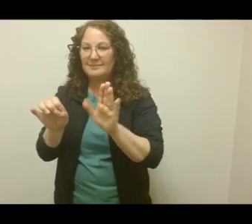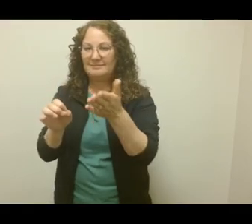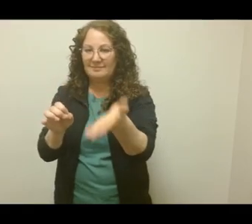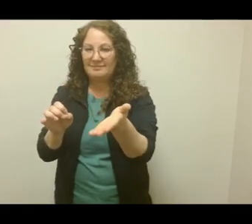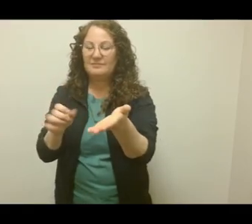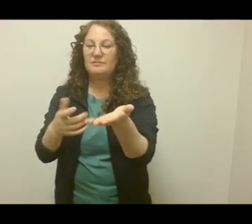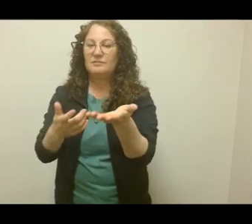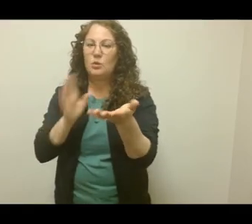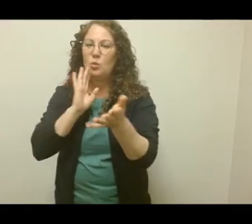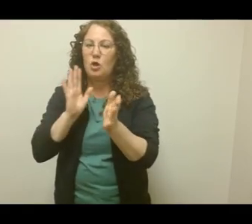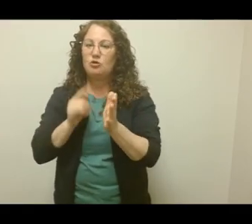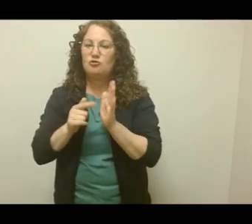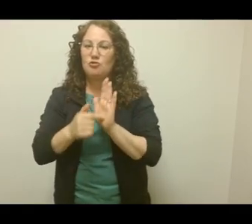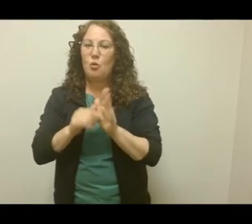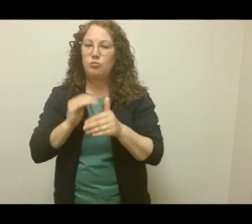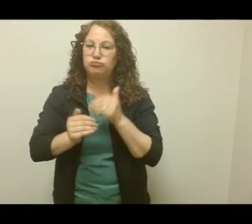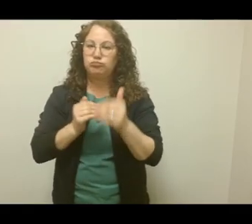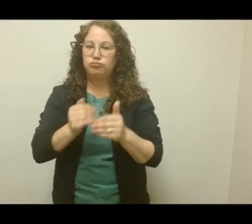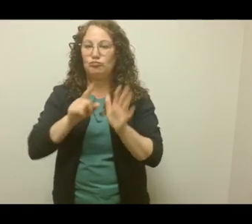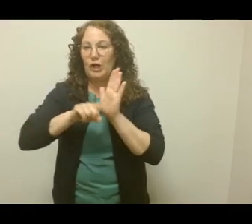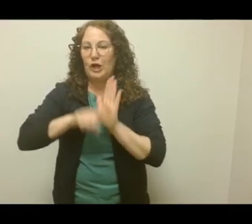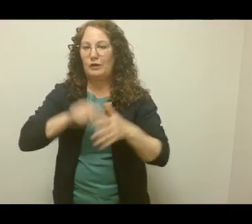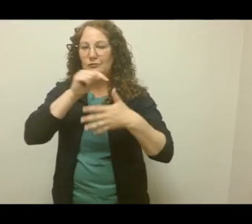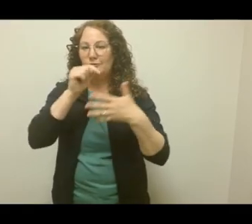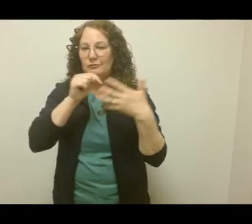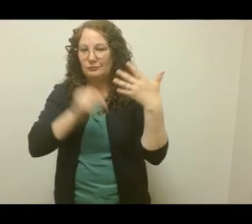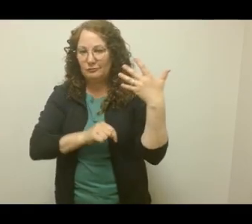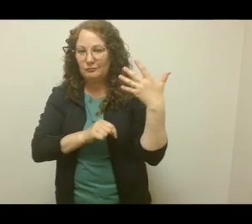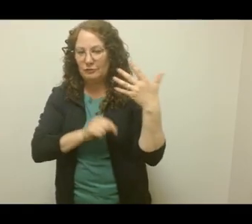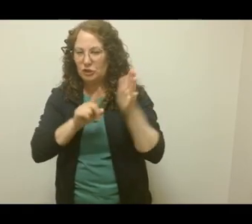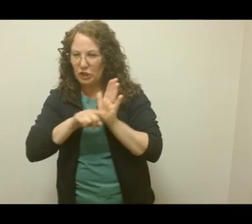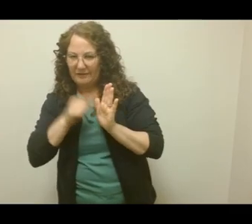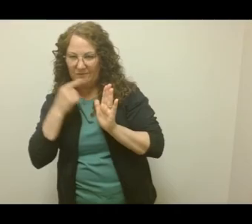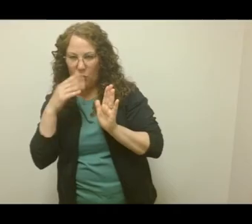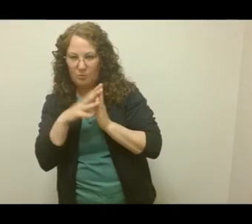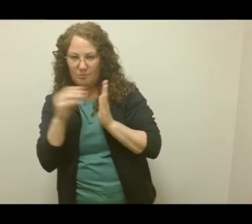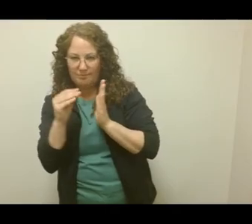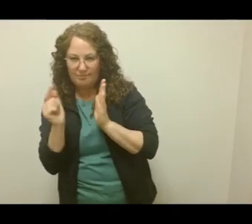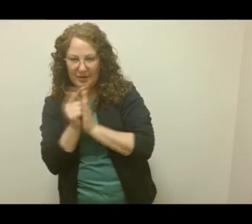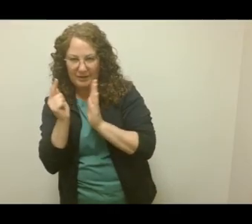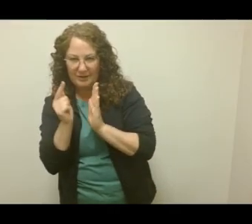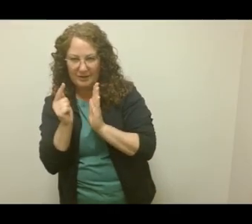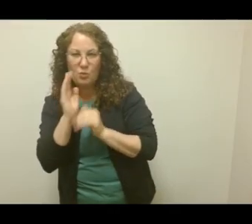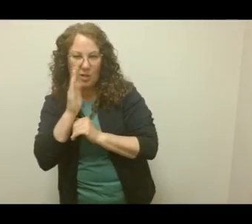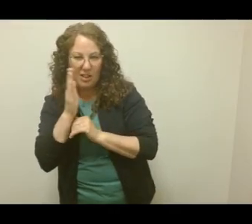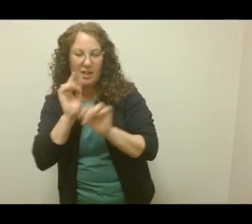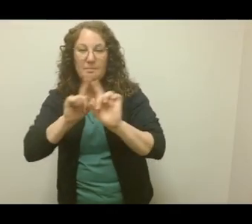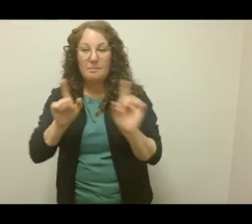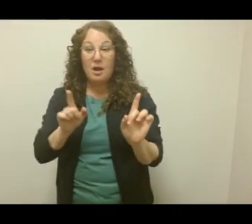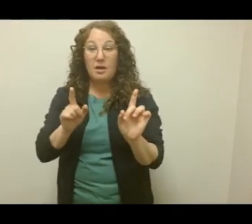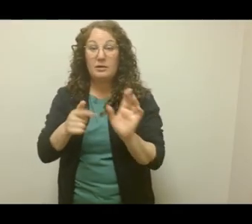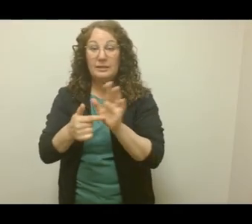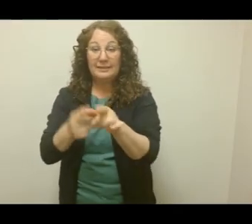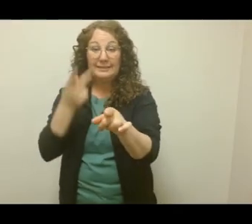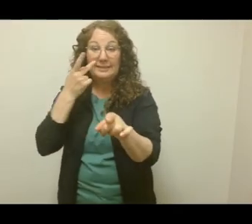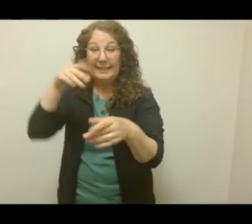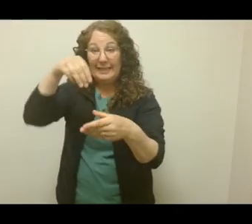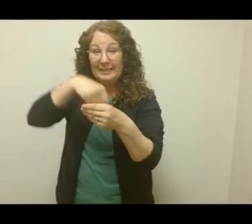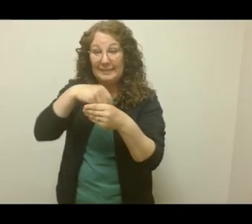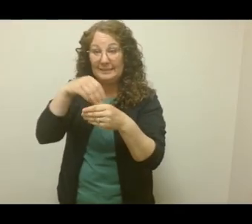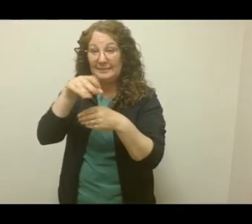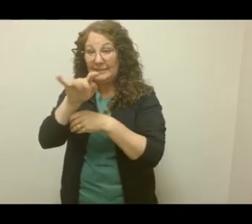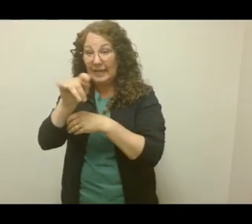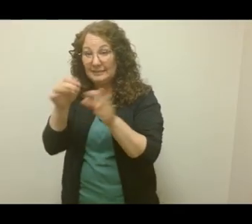walk through our little checklist for checking for plagiarism in a moment. But I also want to point out that there's an in-text citation,